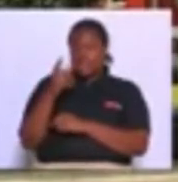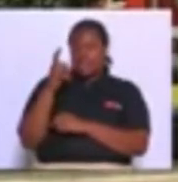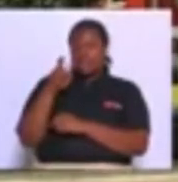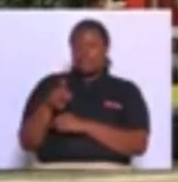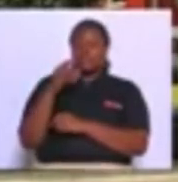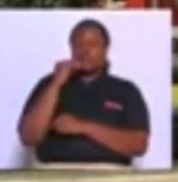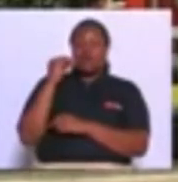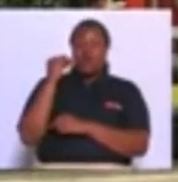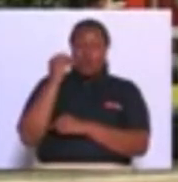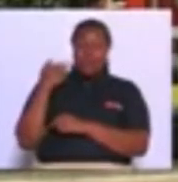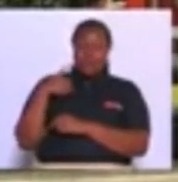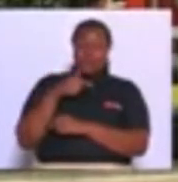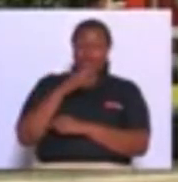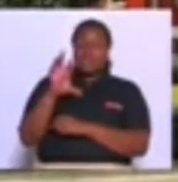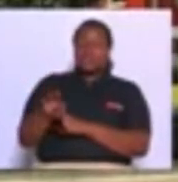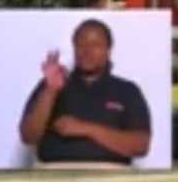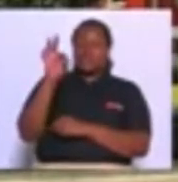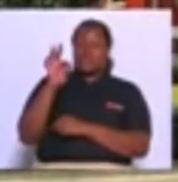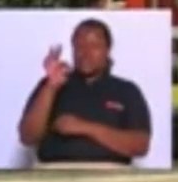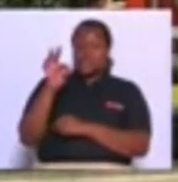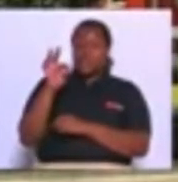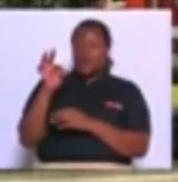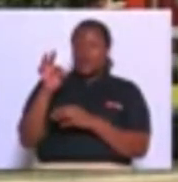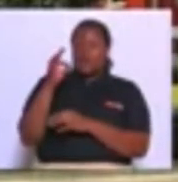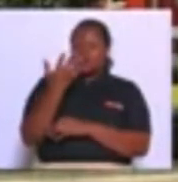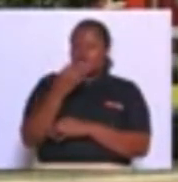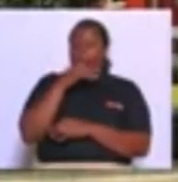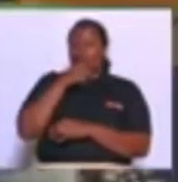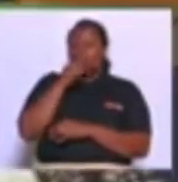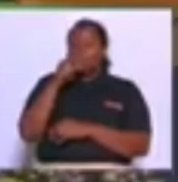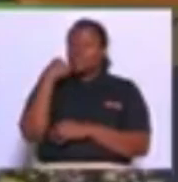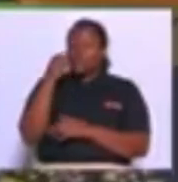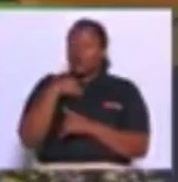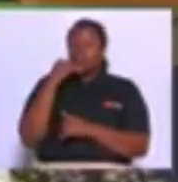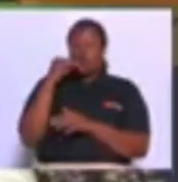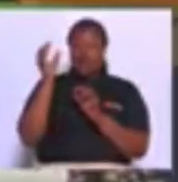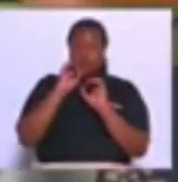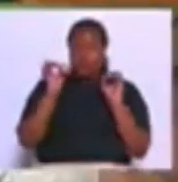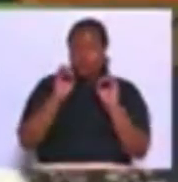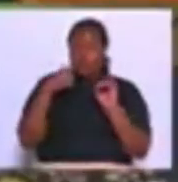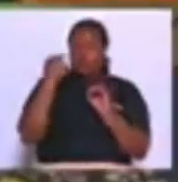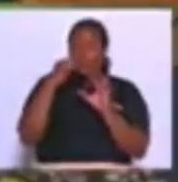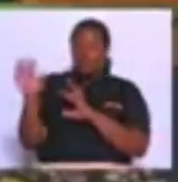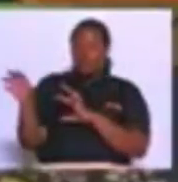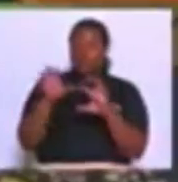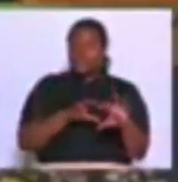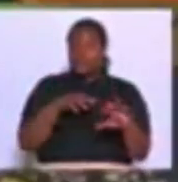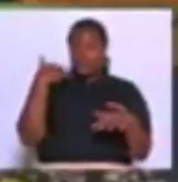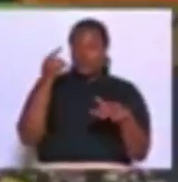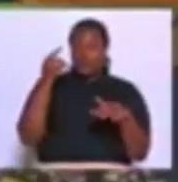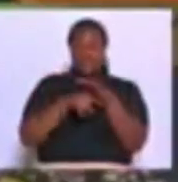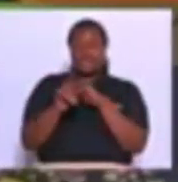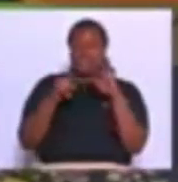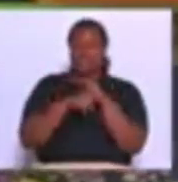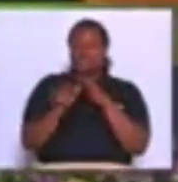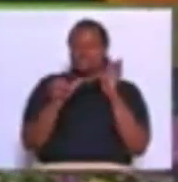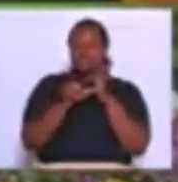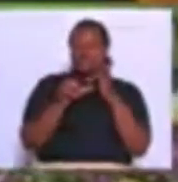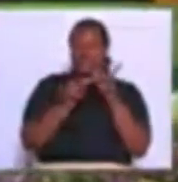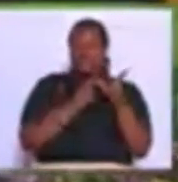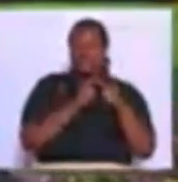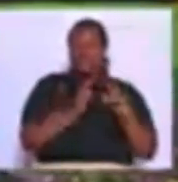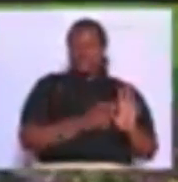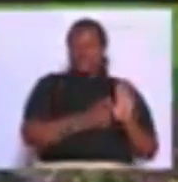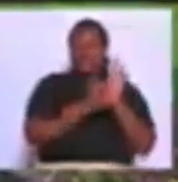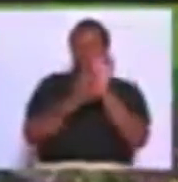home, we're going to take these homeless boys, these troubled boys who are always getting into trouble, and we're going to show